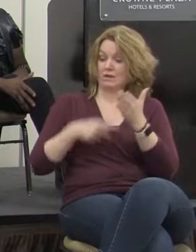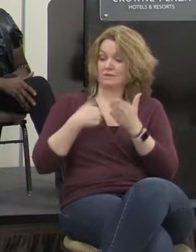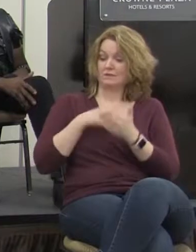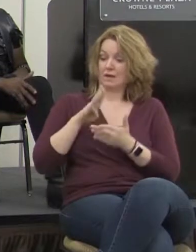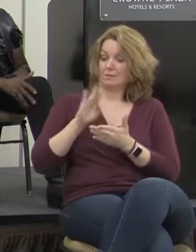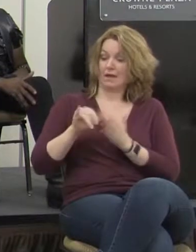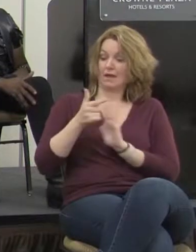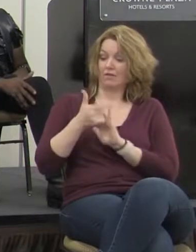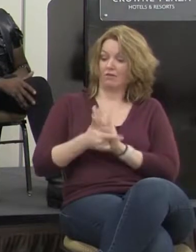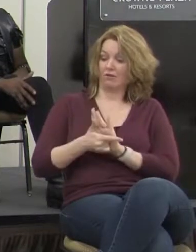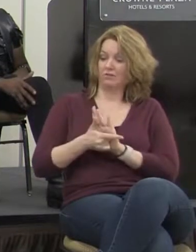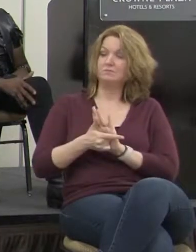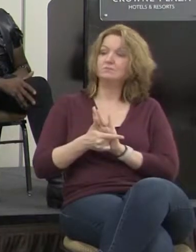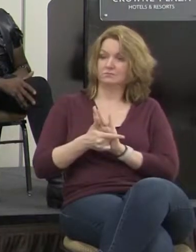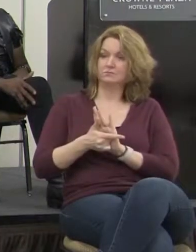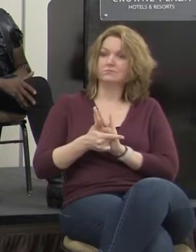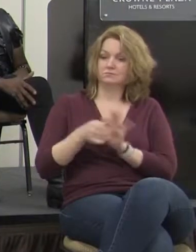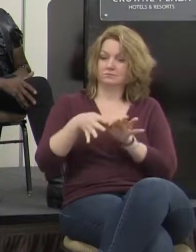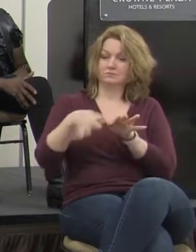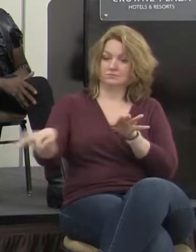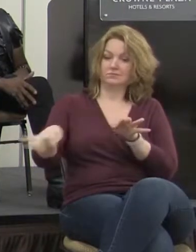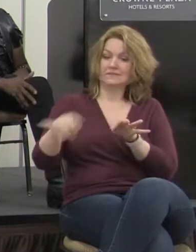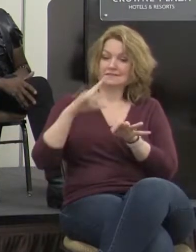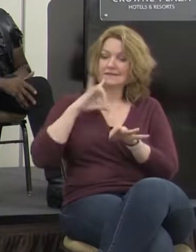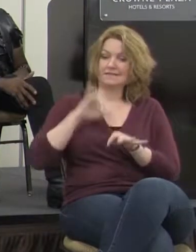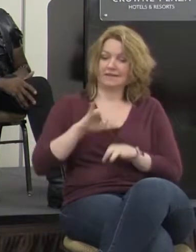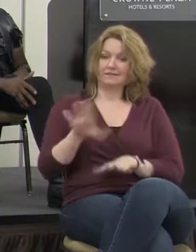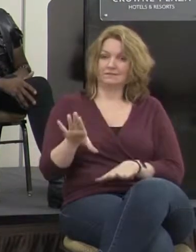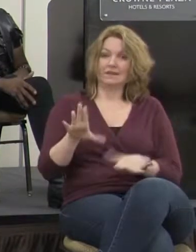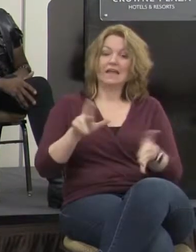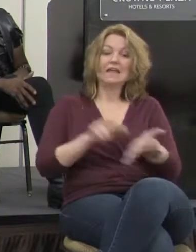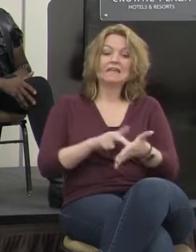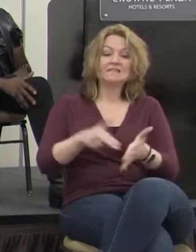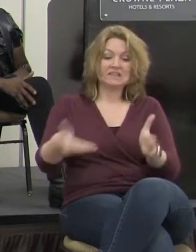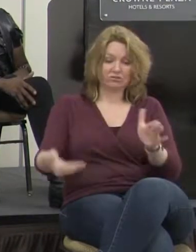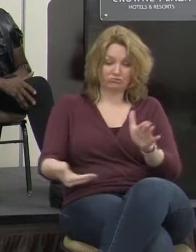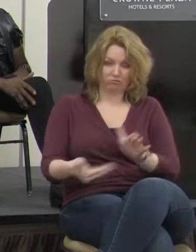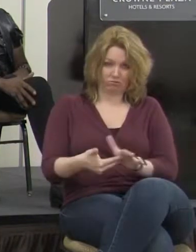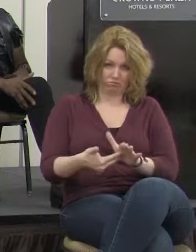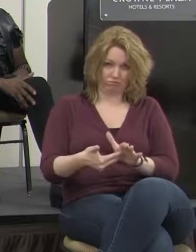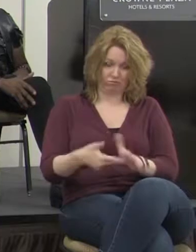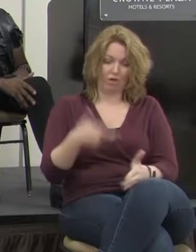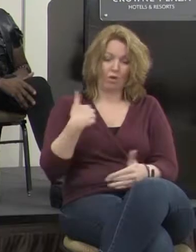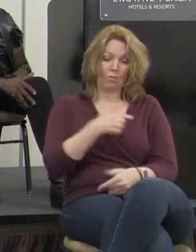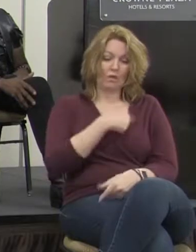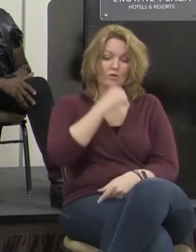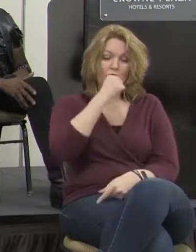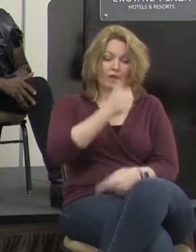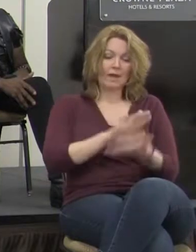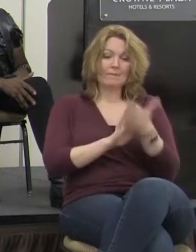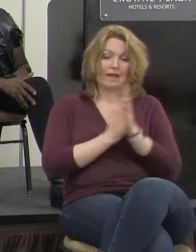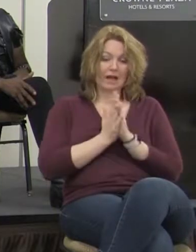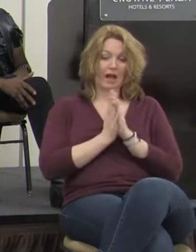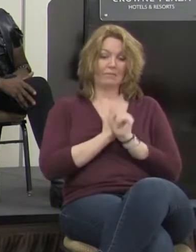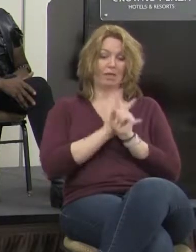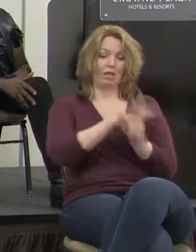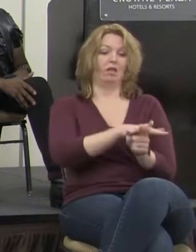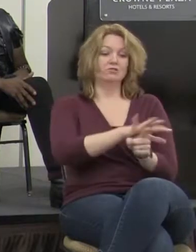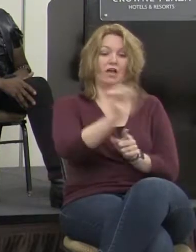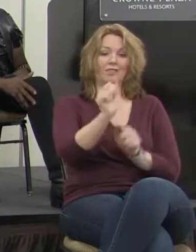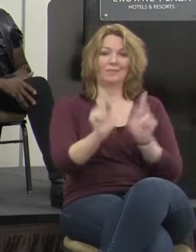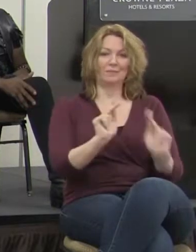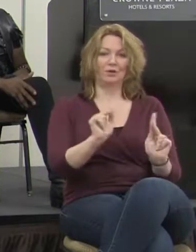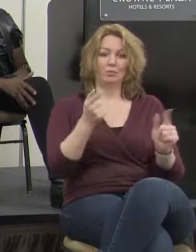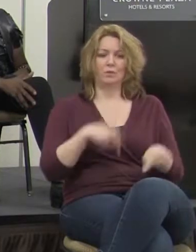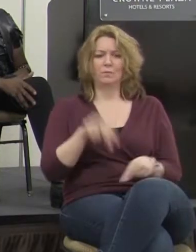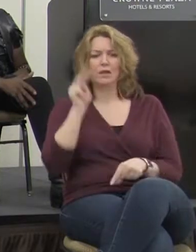it does. Right. That was intentional. That we do not become the oppressors. Because when we looked